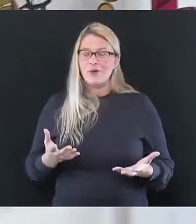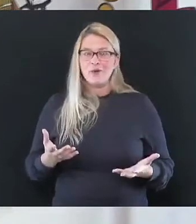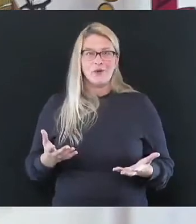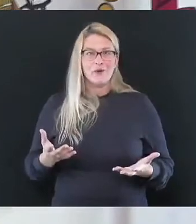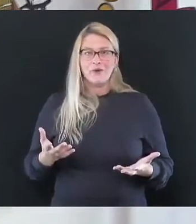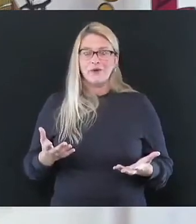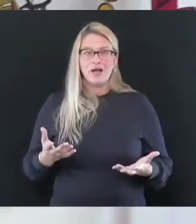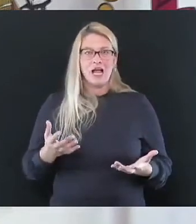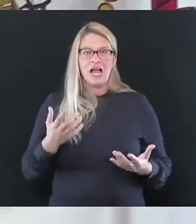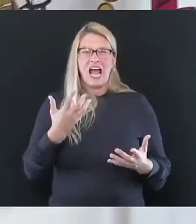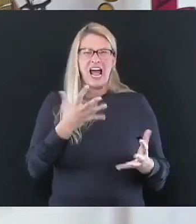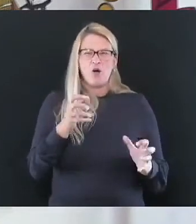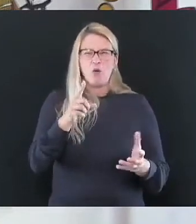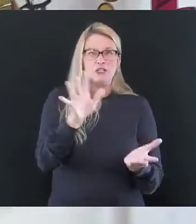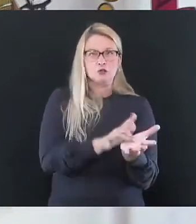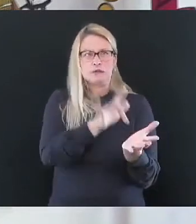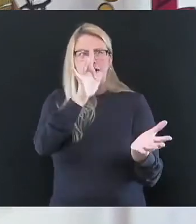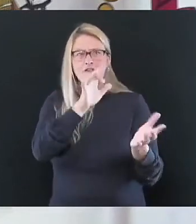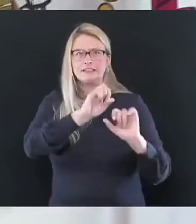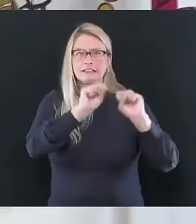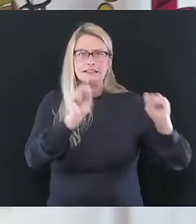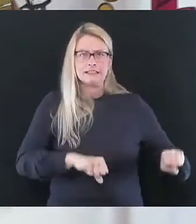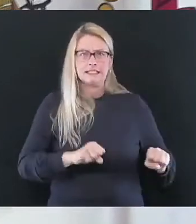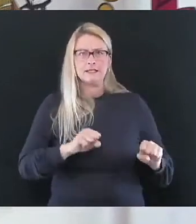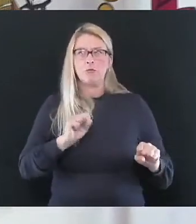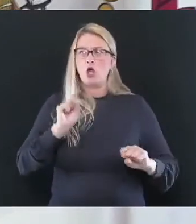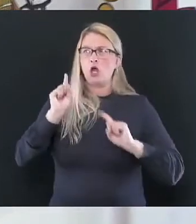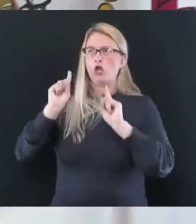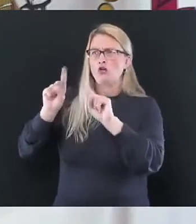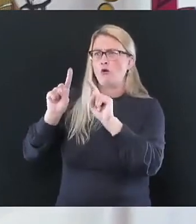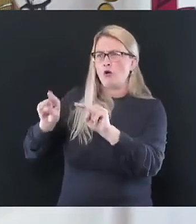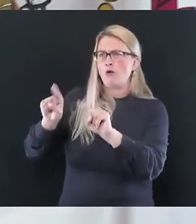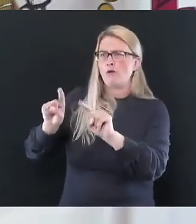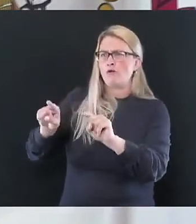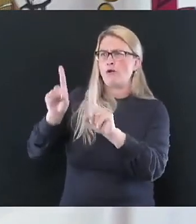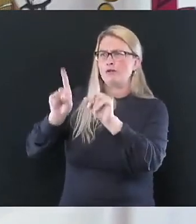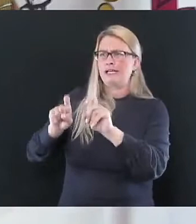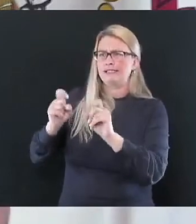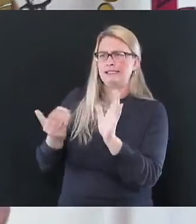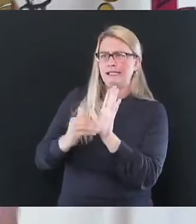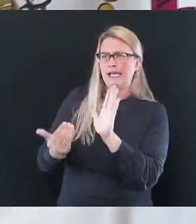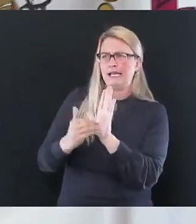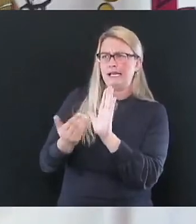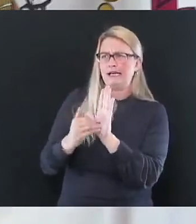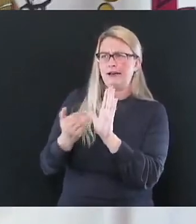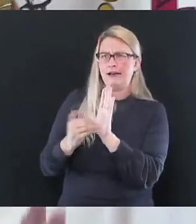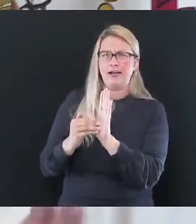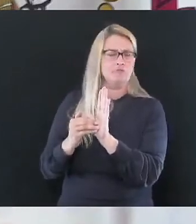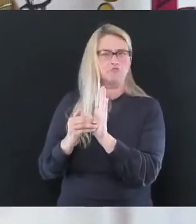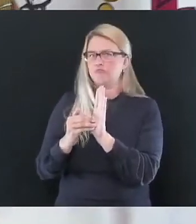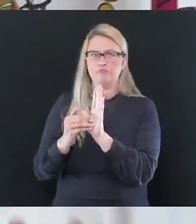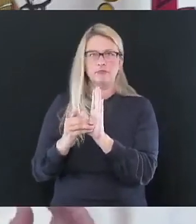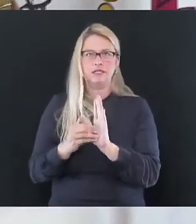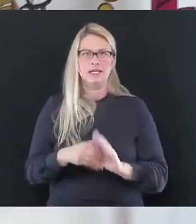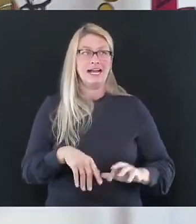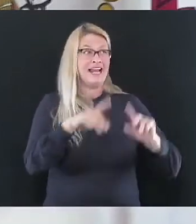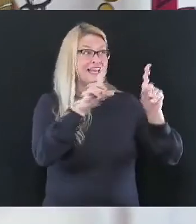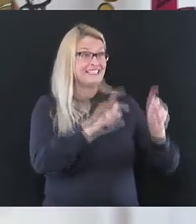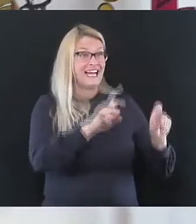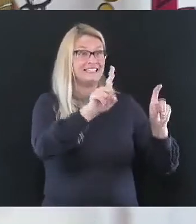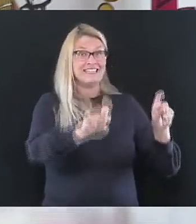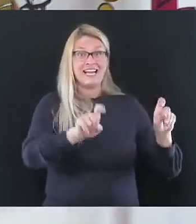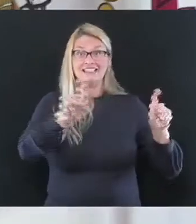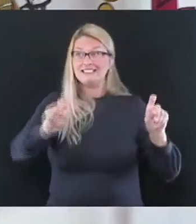know, scam the system and go get tested over and over and over yourself. It's test and test and